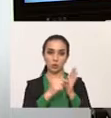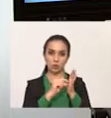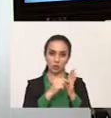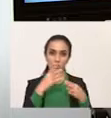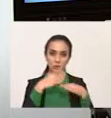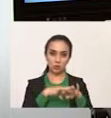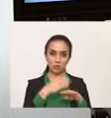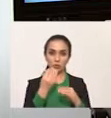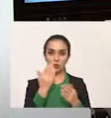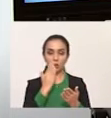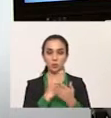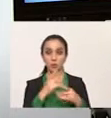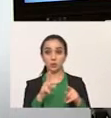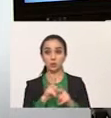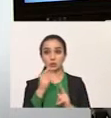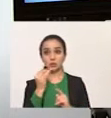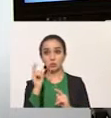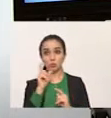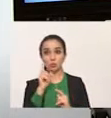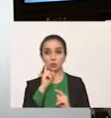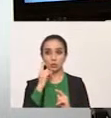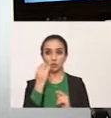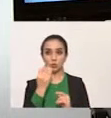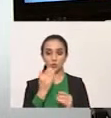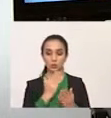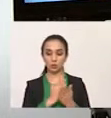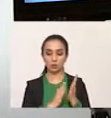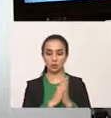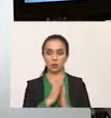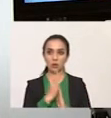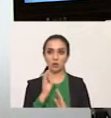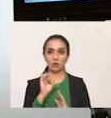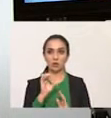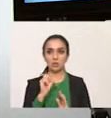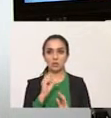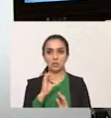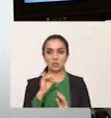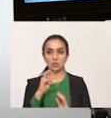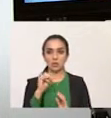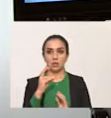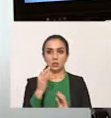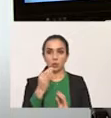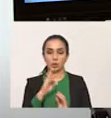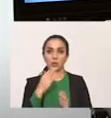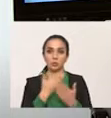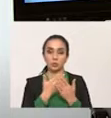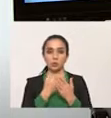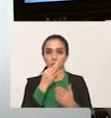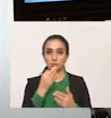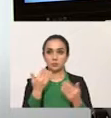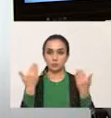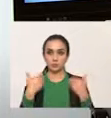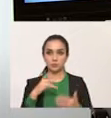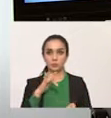koloniyali vakillari bo'ladi. Ko'k yashil suvutlarining, masalan, oscillatoriyani misol qilib aytadigan bo'lsak,